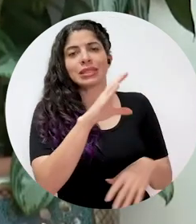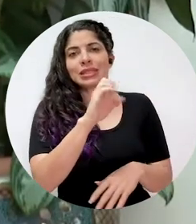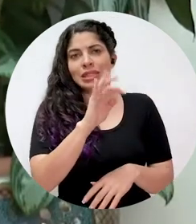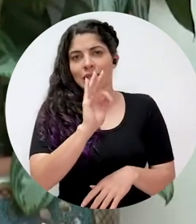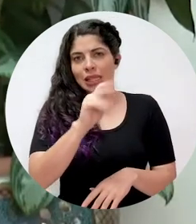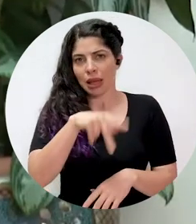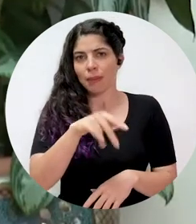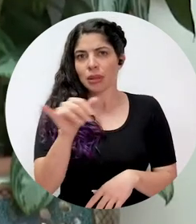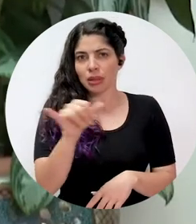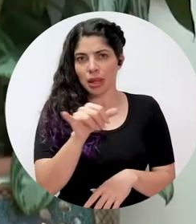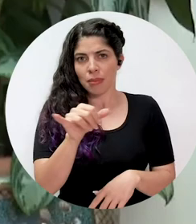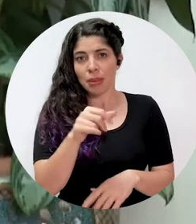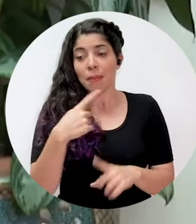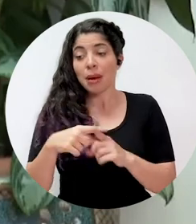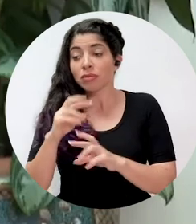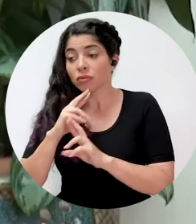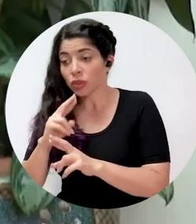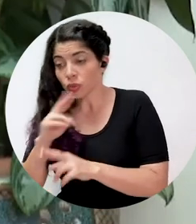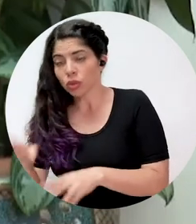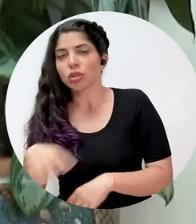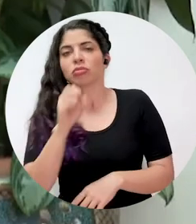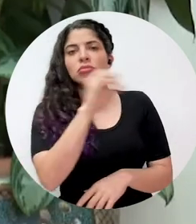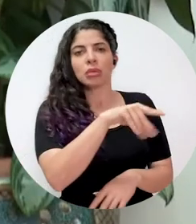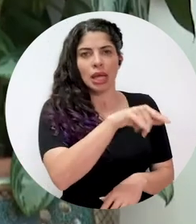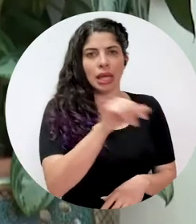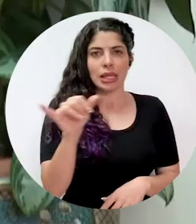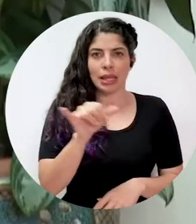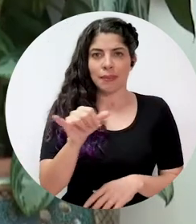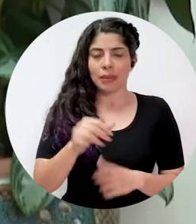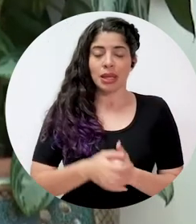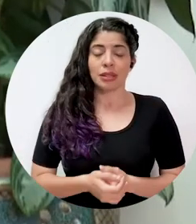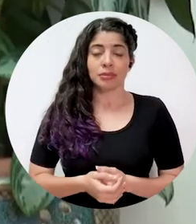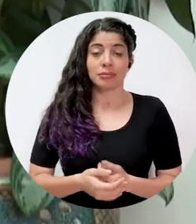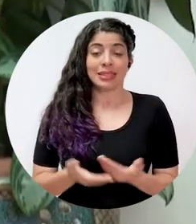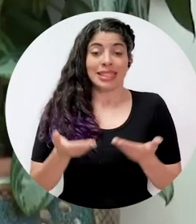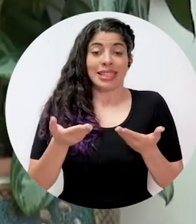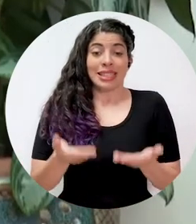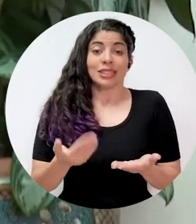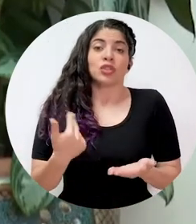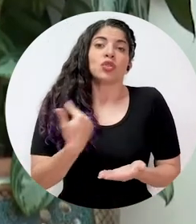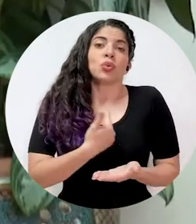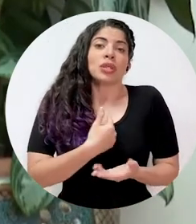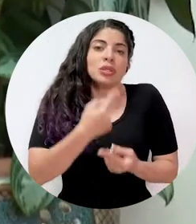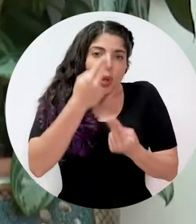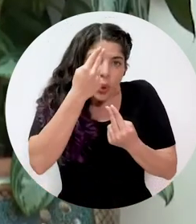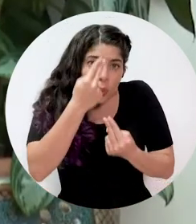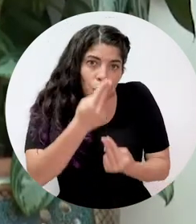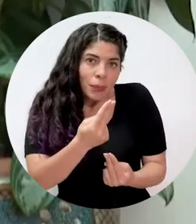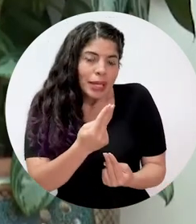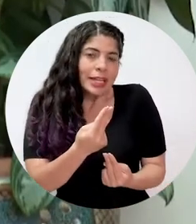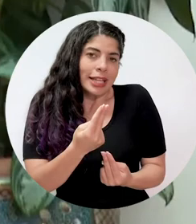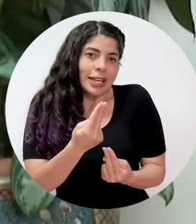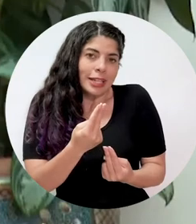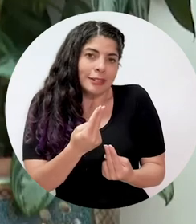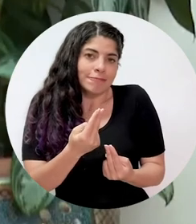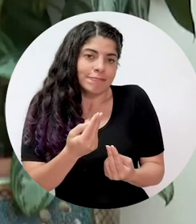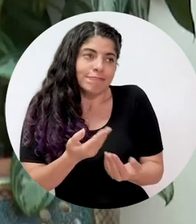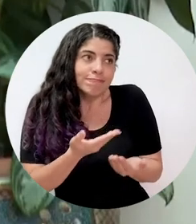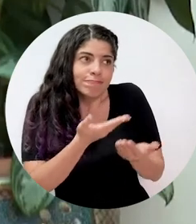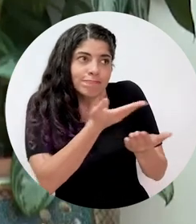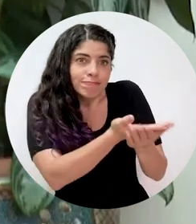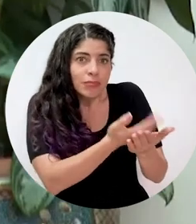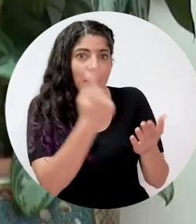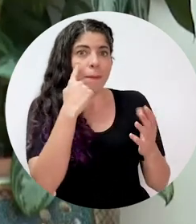with CTAP and its results. This is our humble and modest